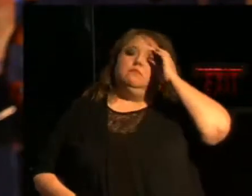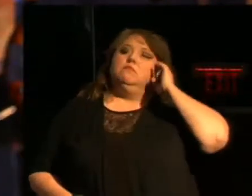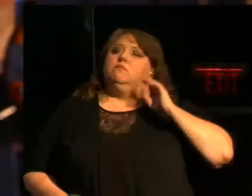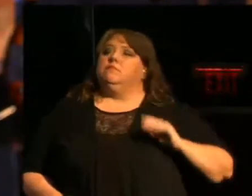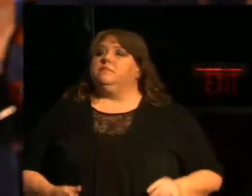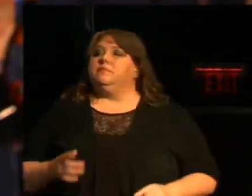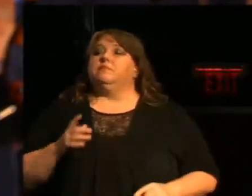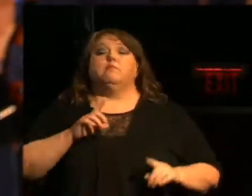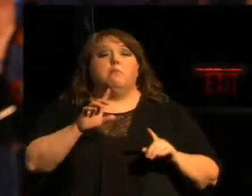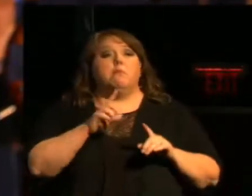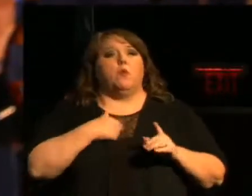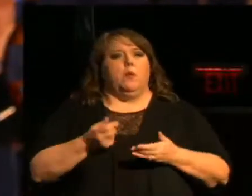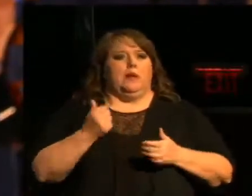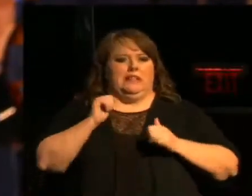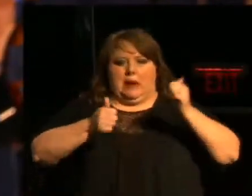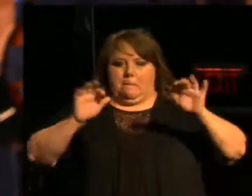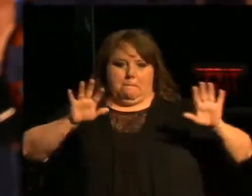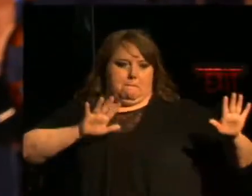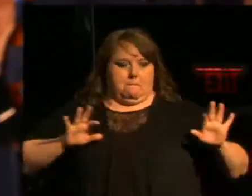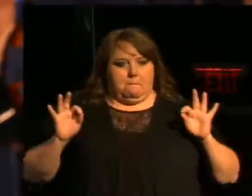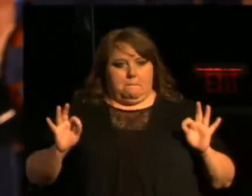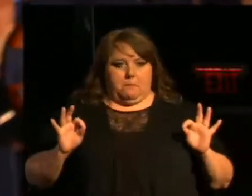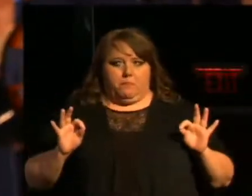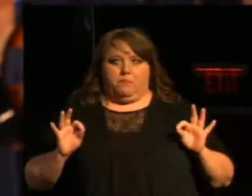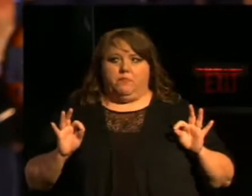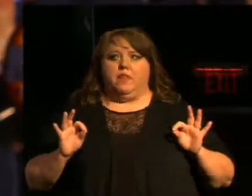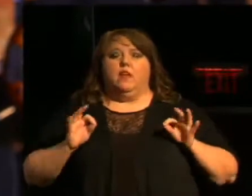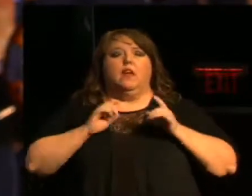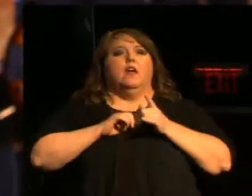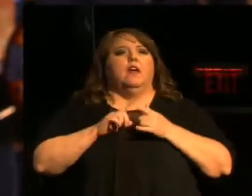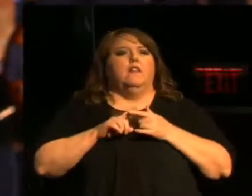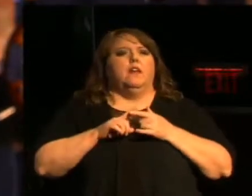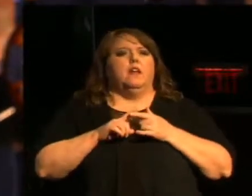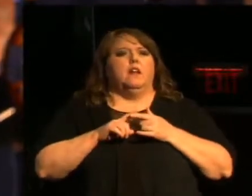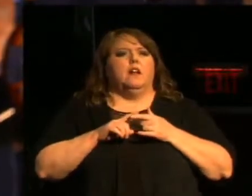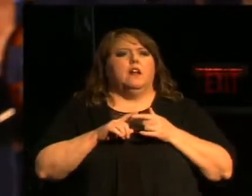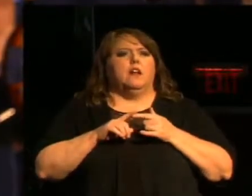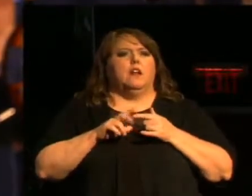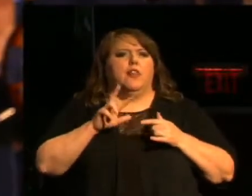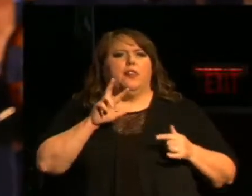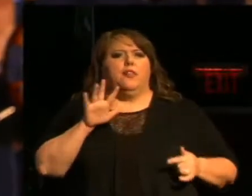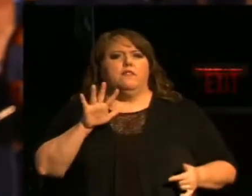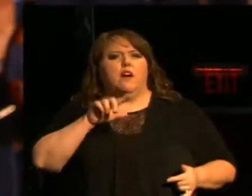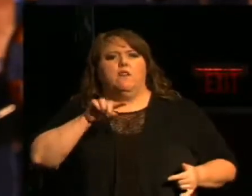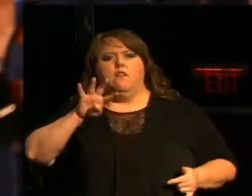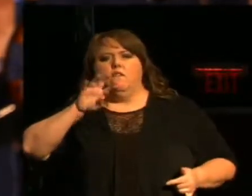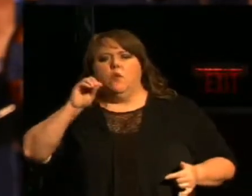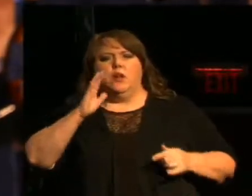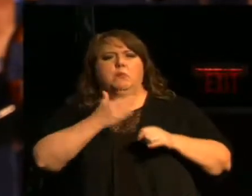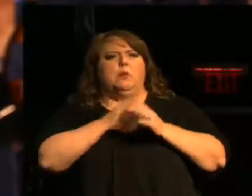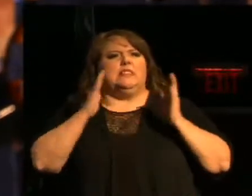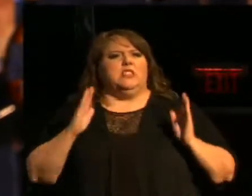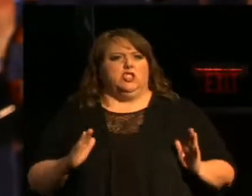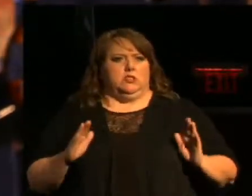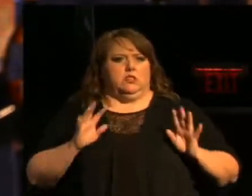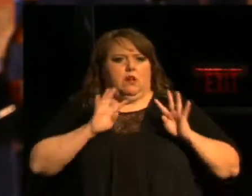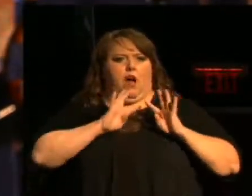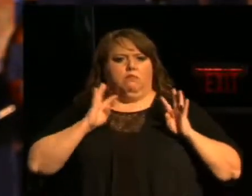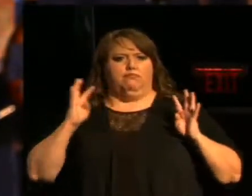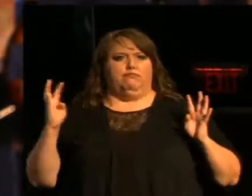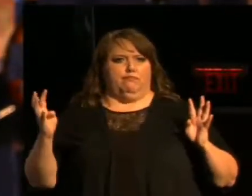pastor of Riverside Church in New York City. So we are going to go down by the Riverside this month,